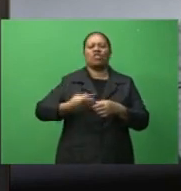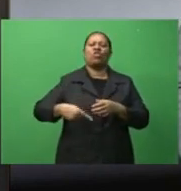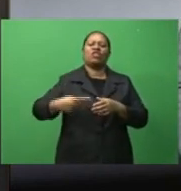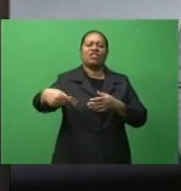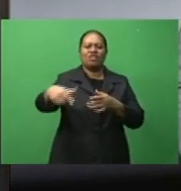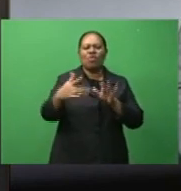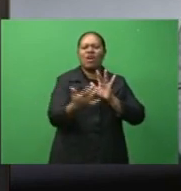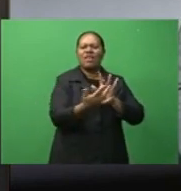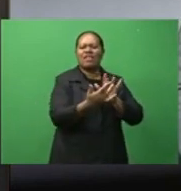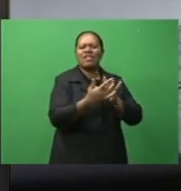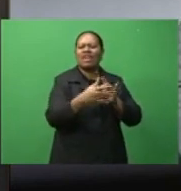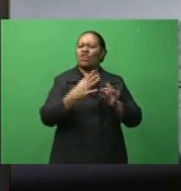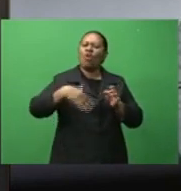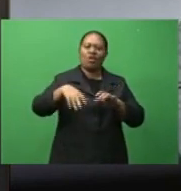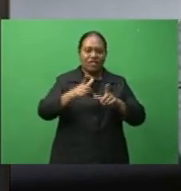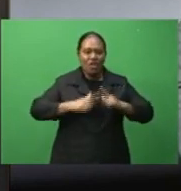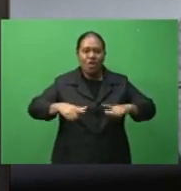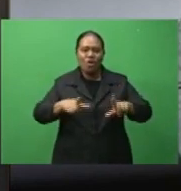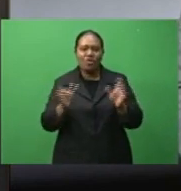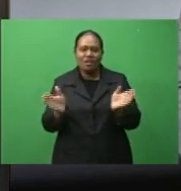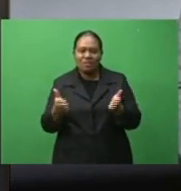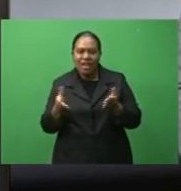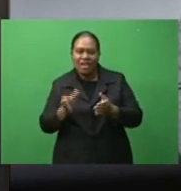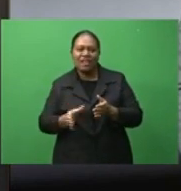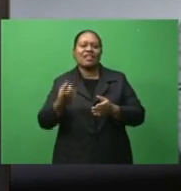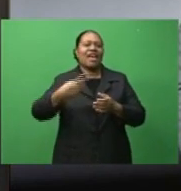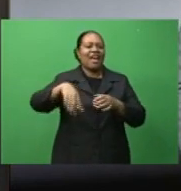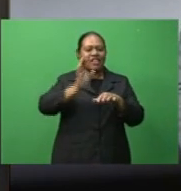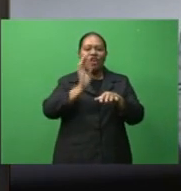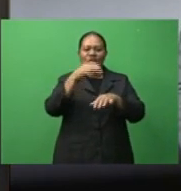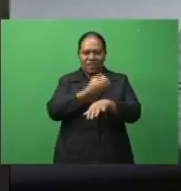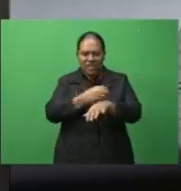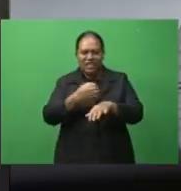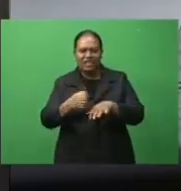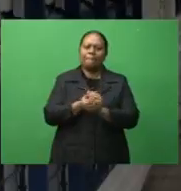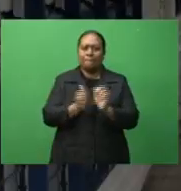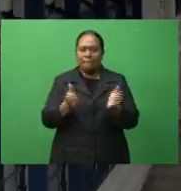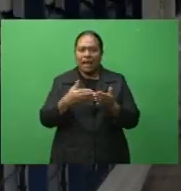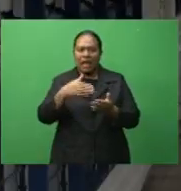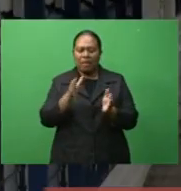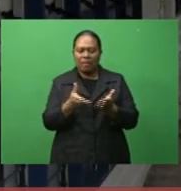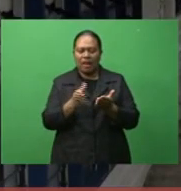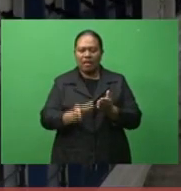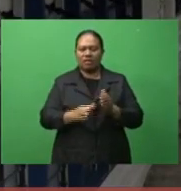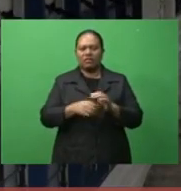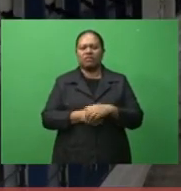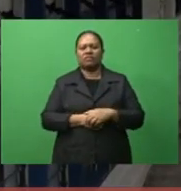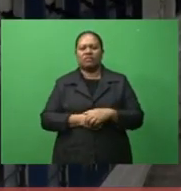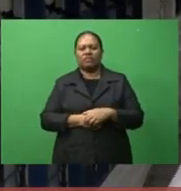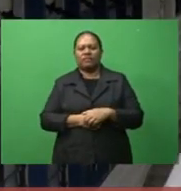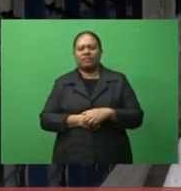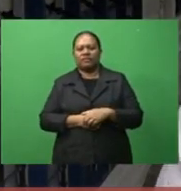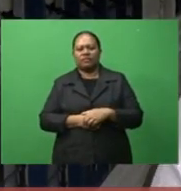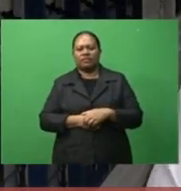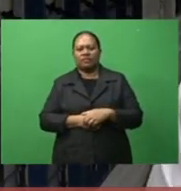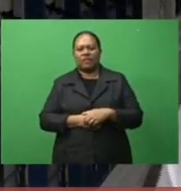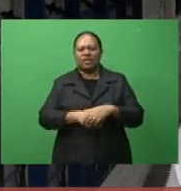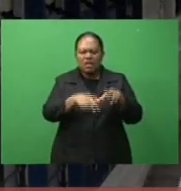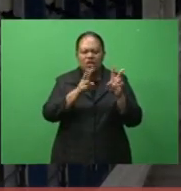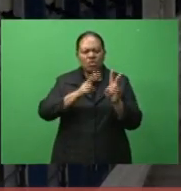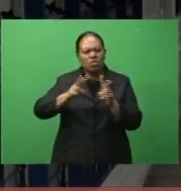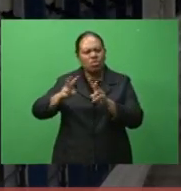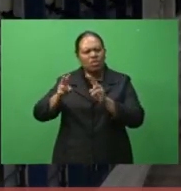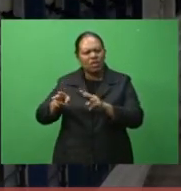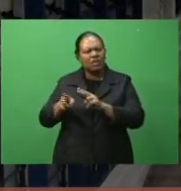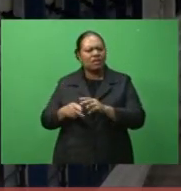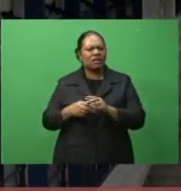and international players from his home in New Zealand until he's given the all clear to travel. A lot of work looking at manuals and doing